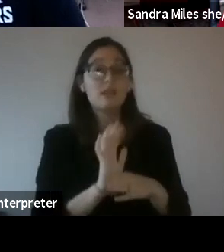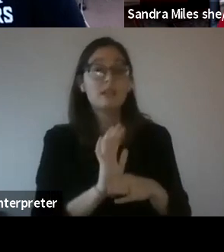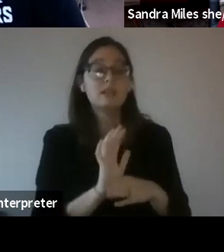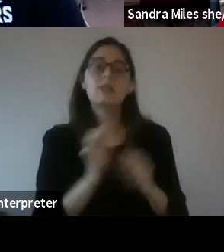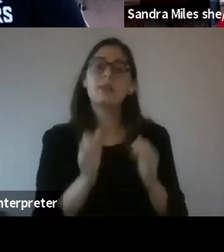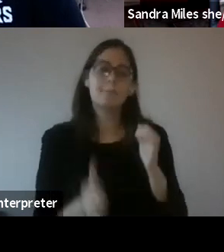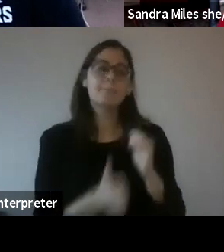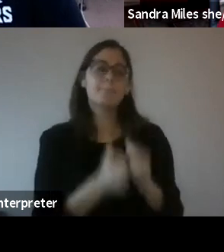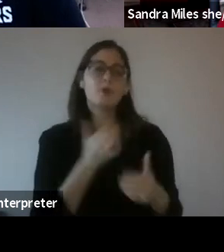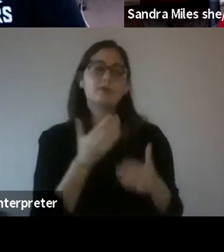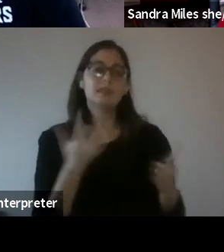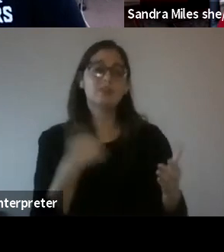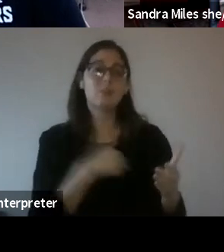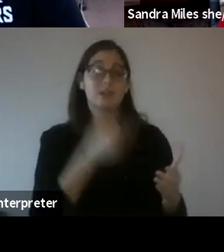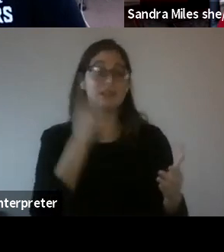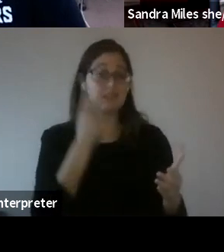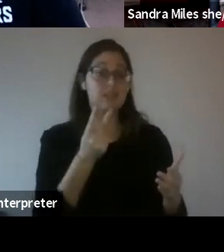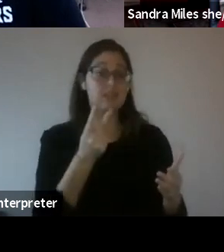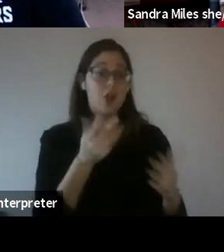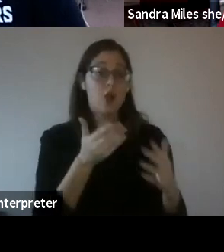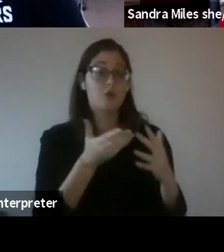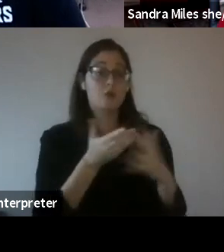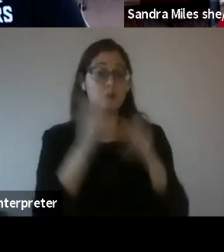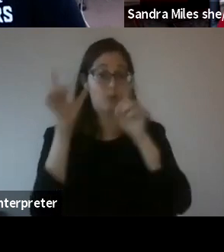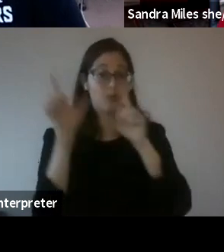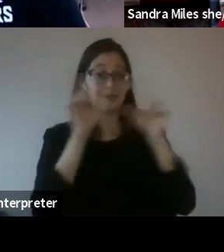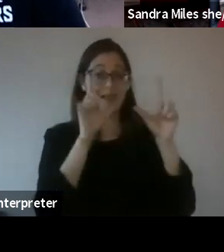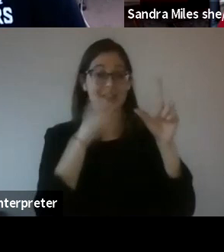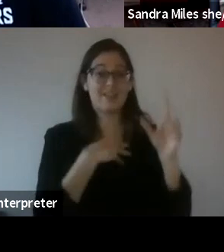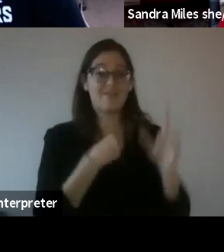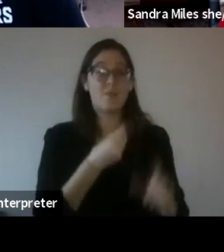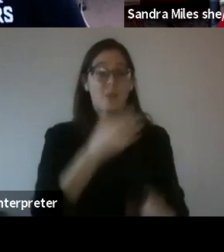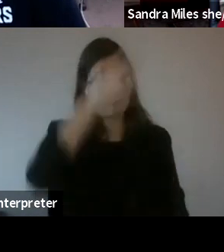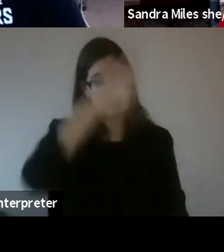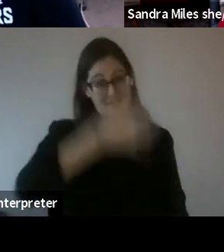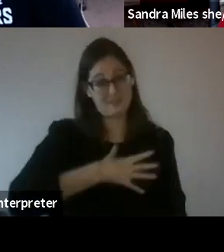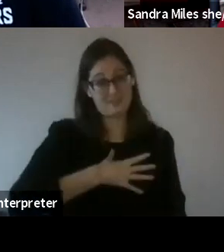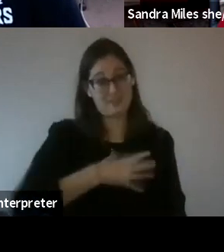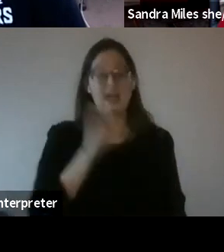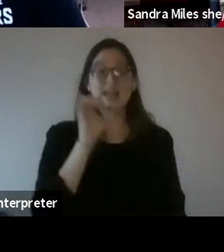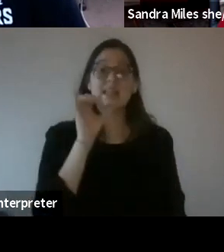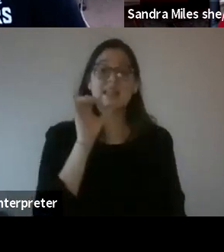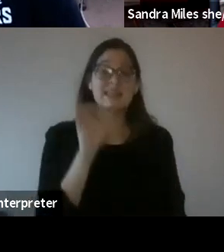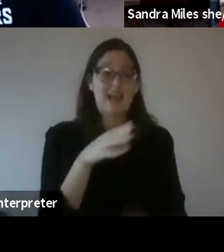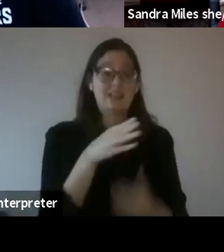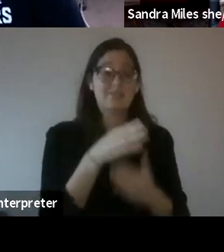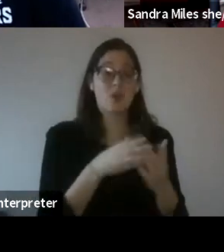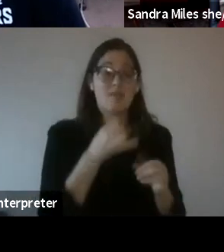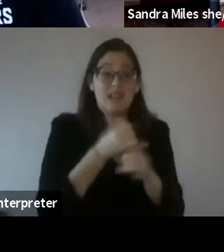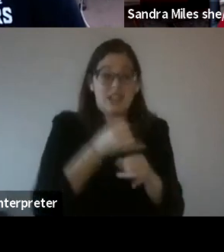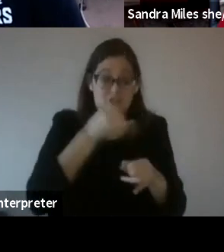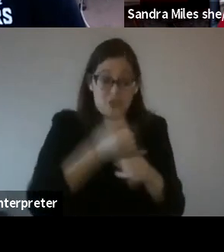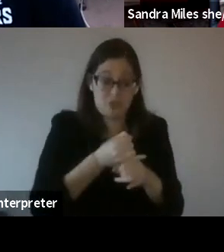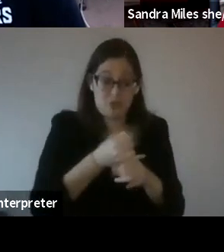most things that we see are through the lens of a white male. And that's a part of the institutional and